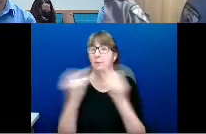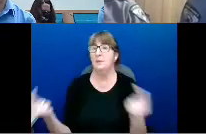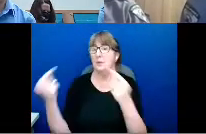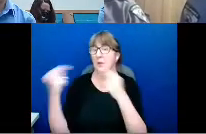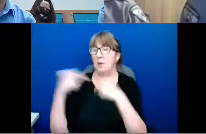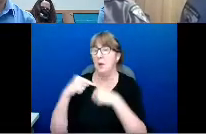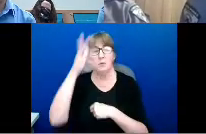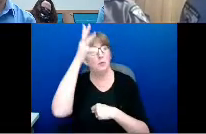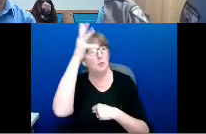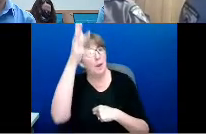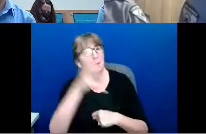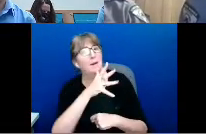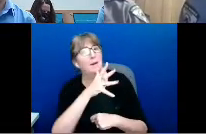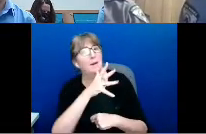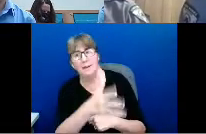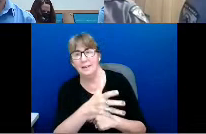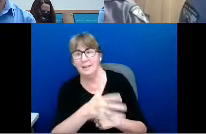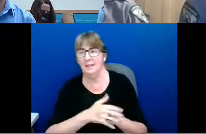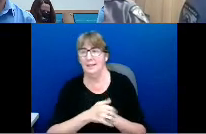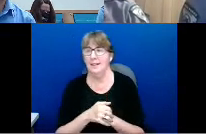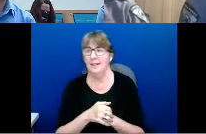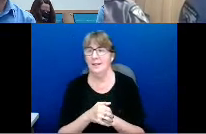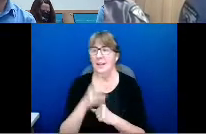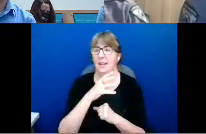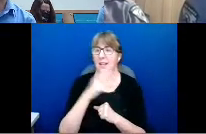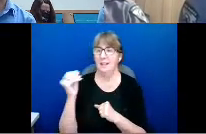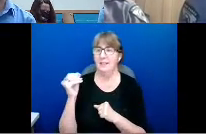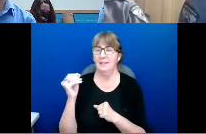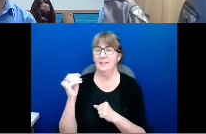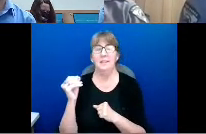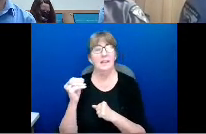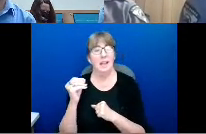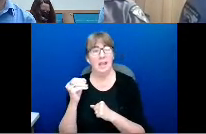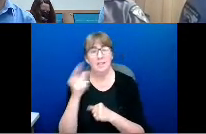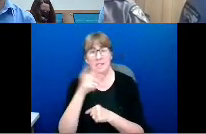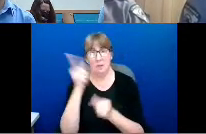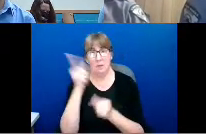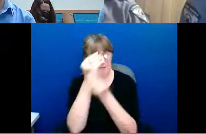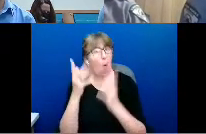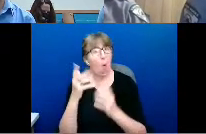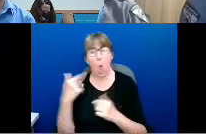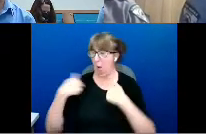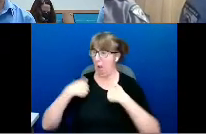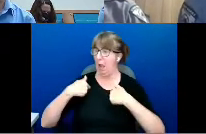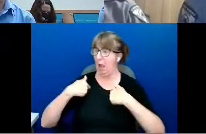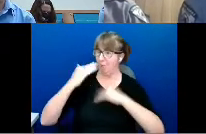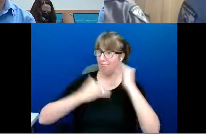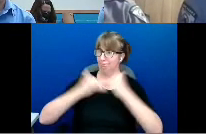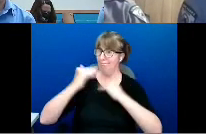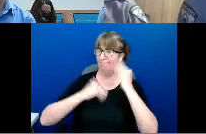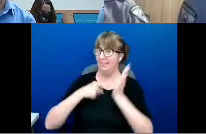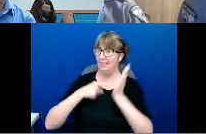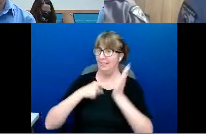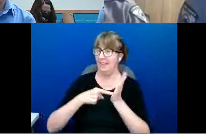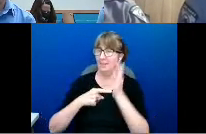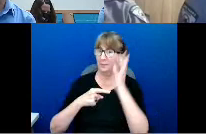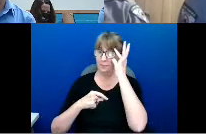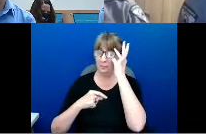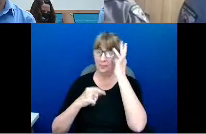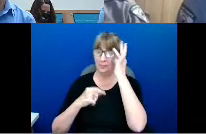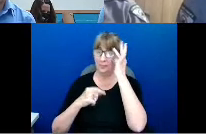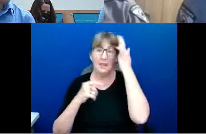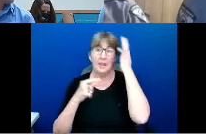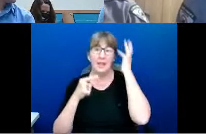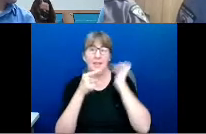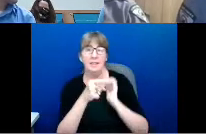whatever to the park and say, I built that. And that again is one